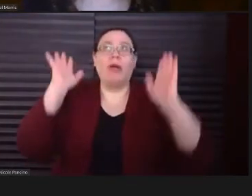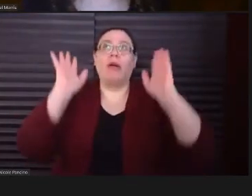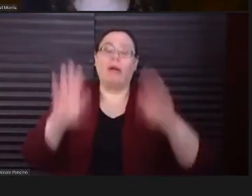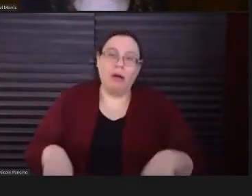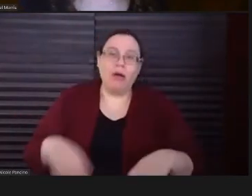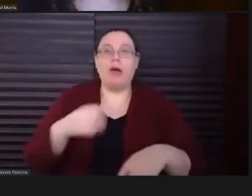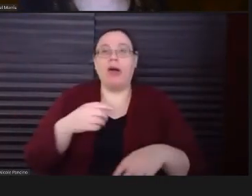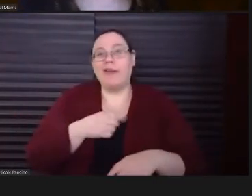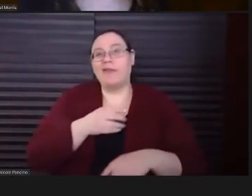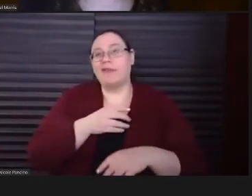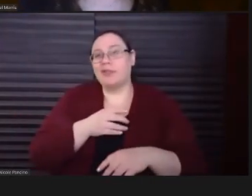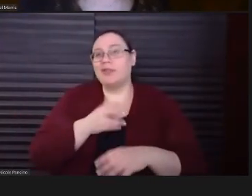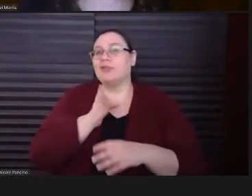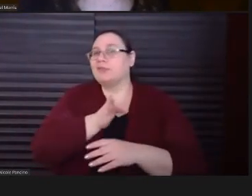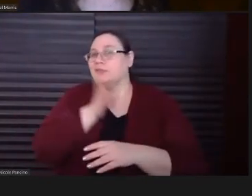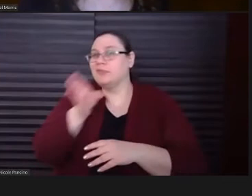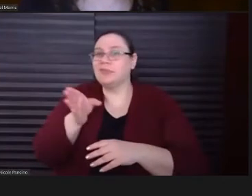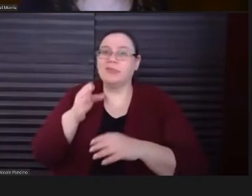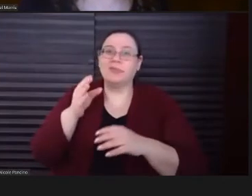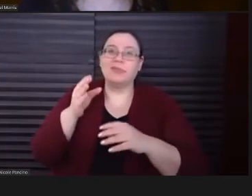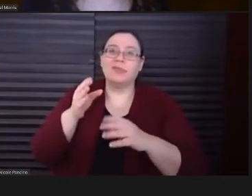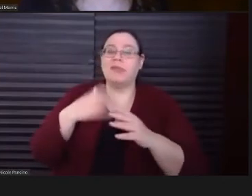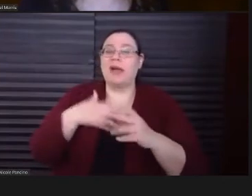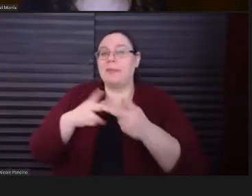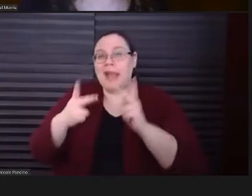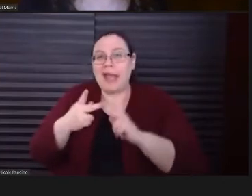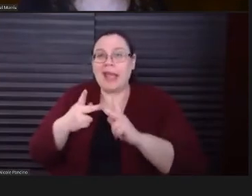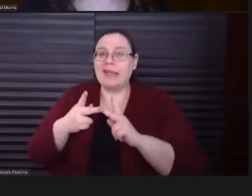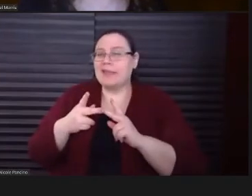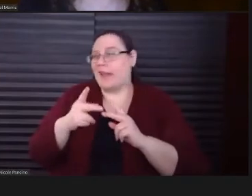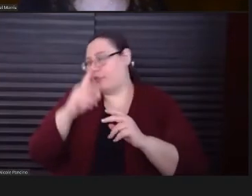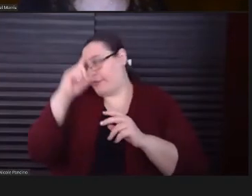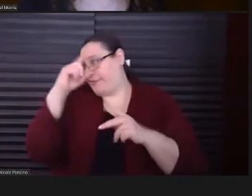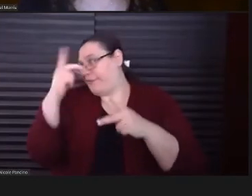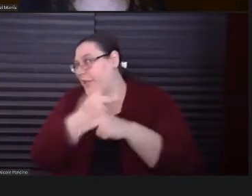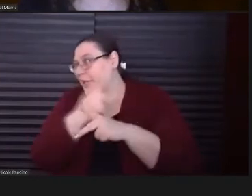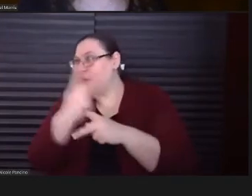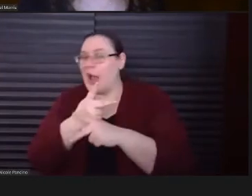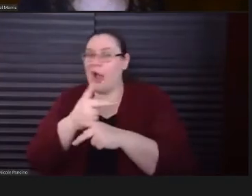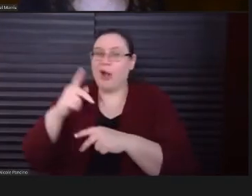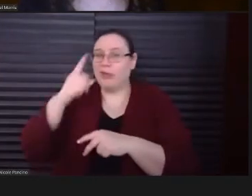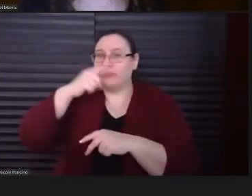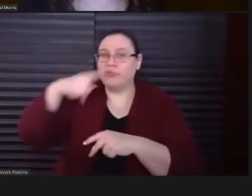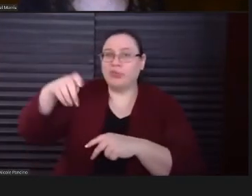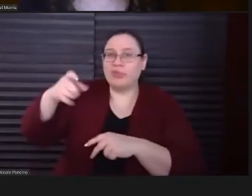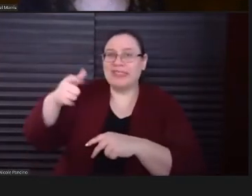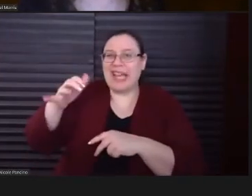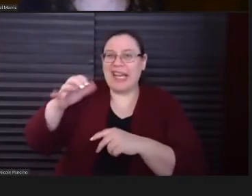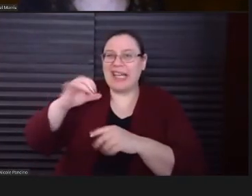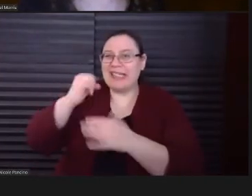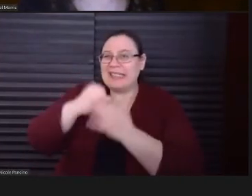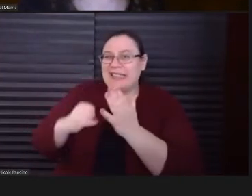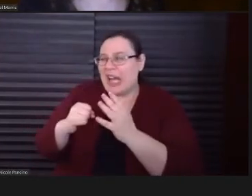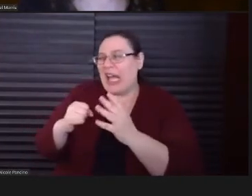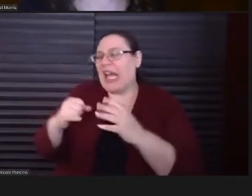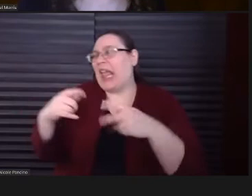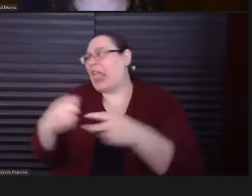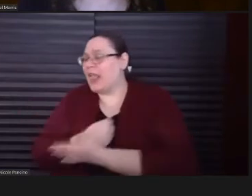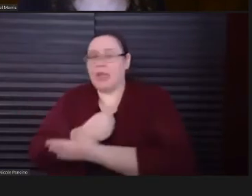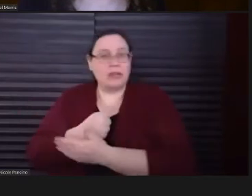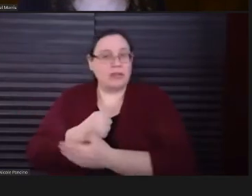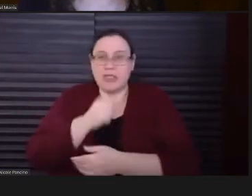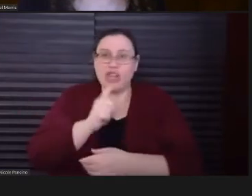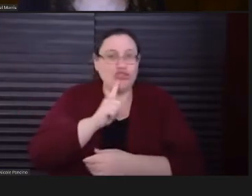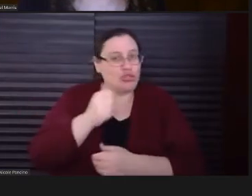do some prosthetic looking design. That's just not true anymore. And we're finding just such great innovation